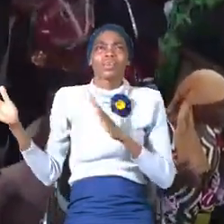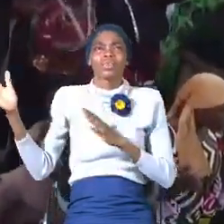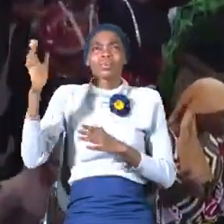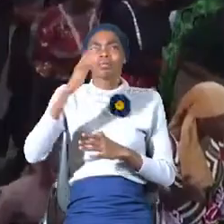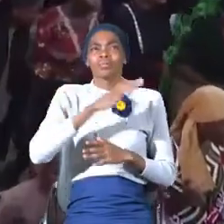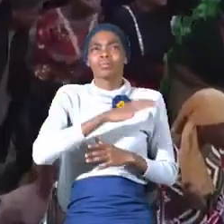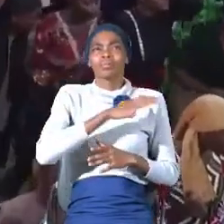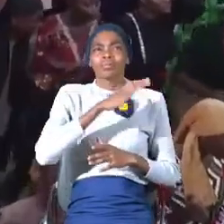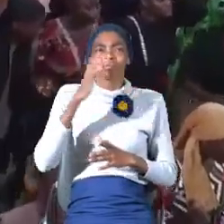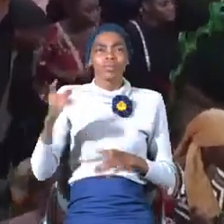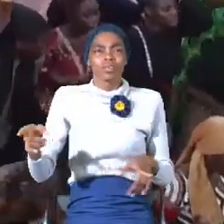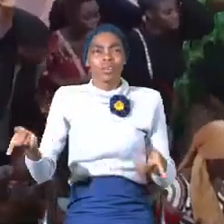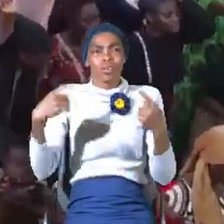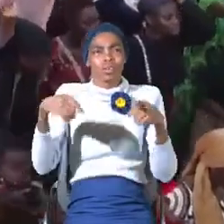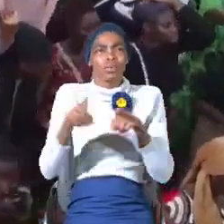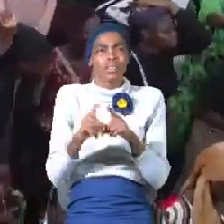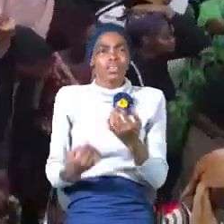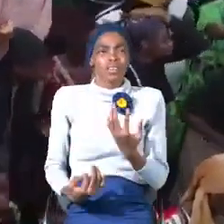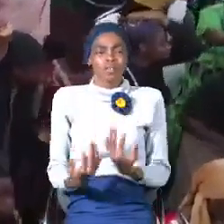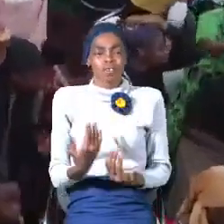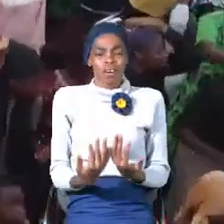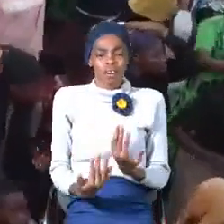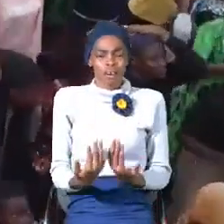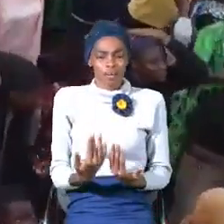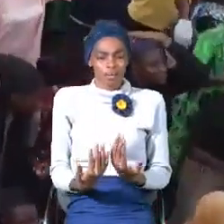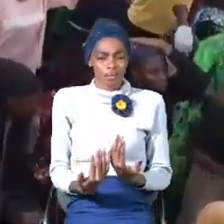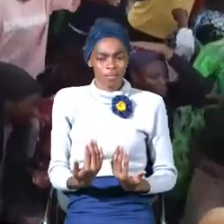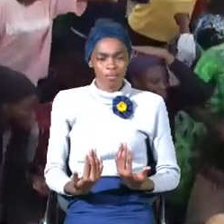Come like fire.